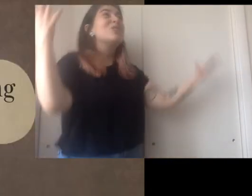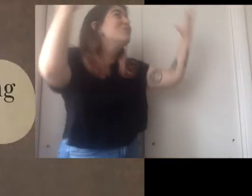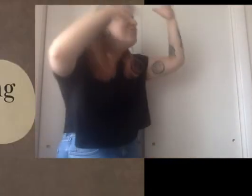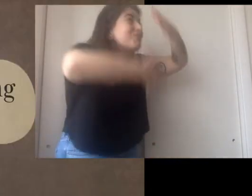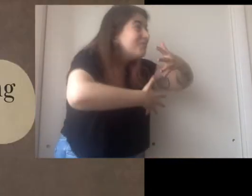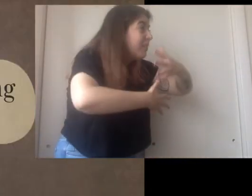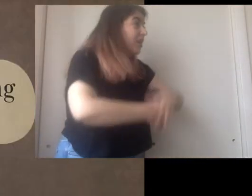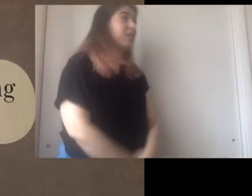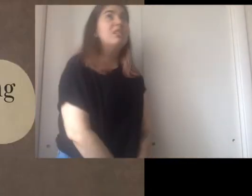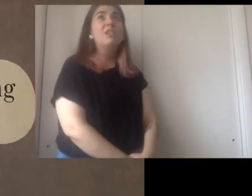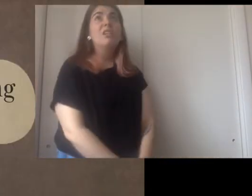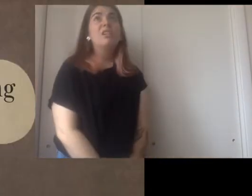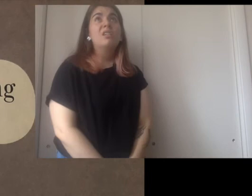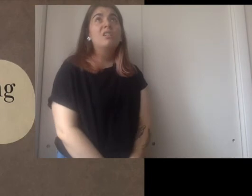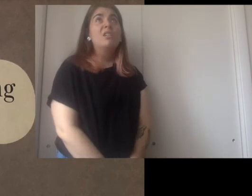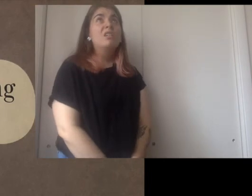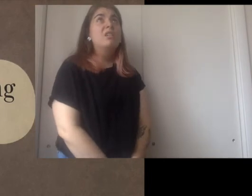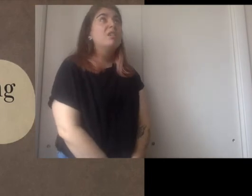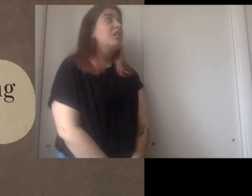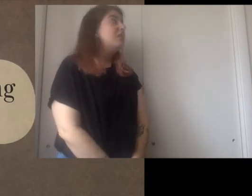It is getting dark.